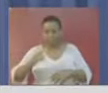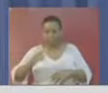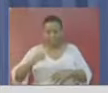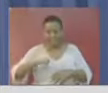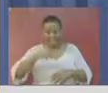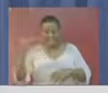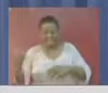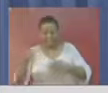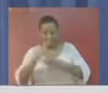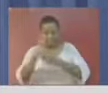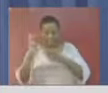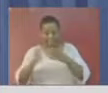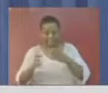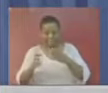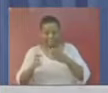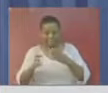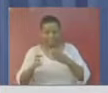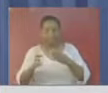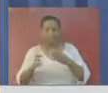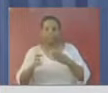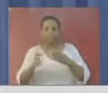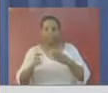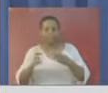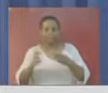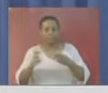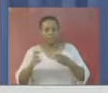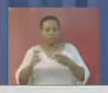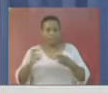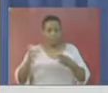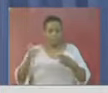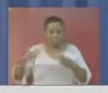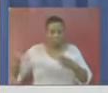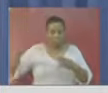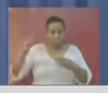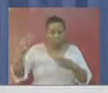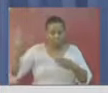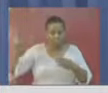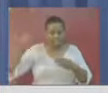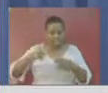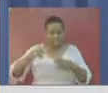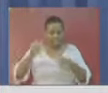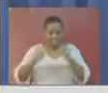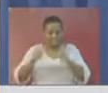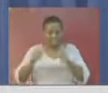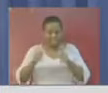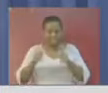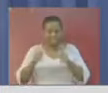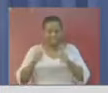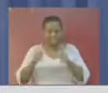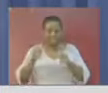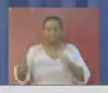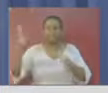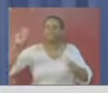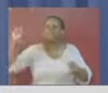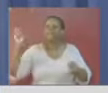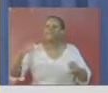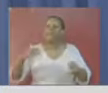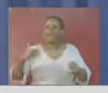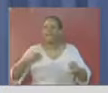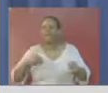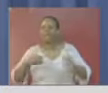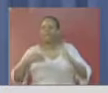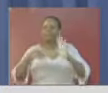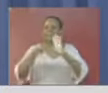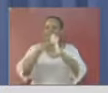we will be requiring persons entering Trinidad and Tobago to have a negative PCR test 72